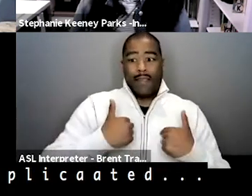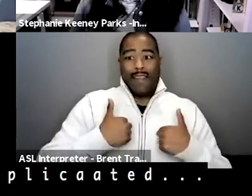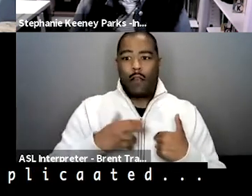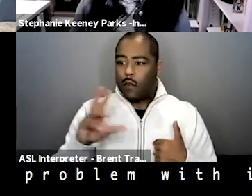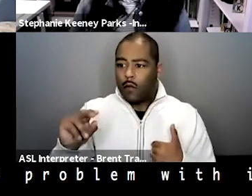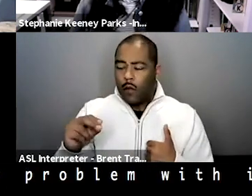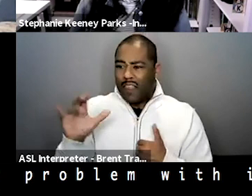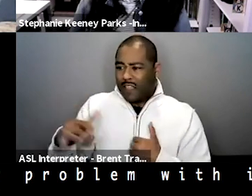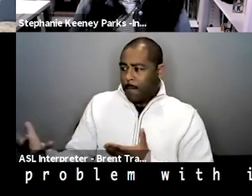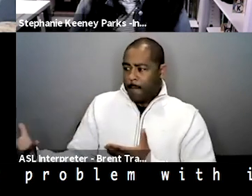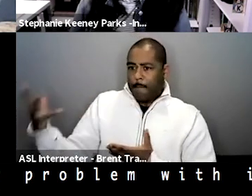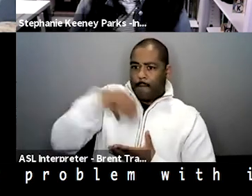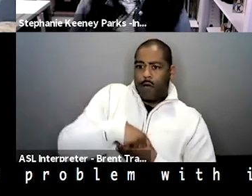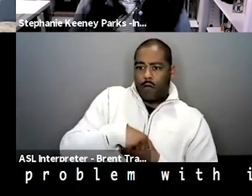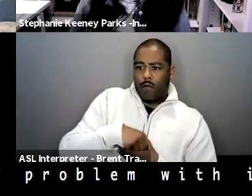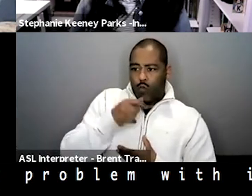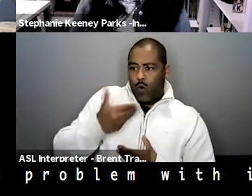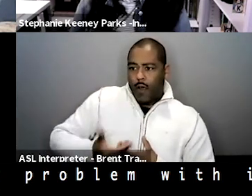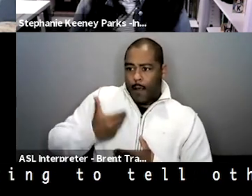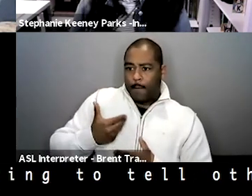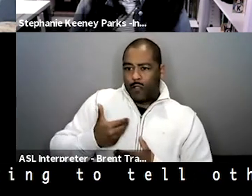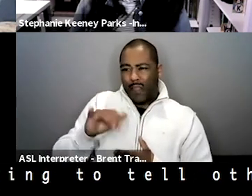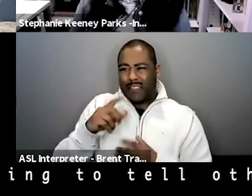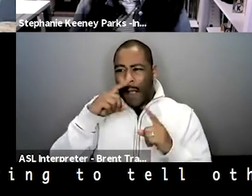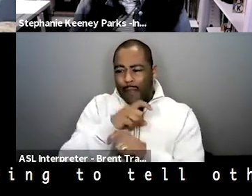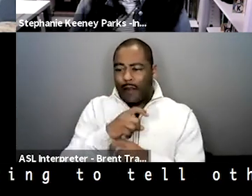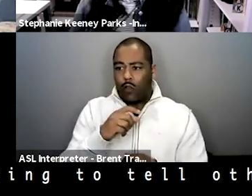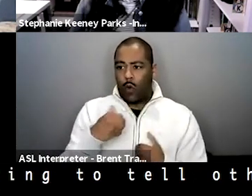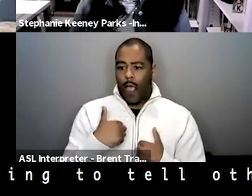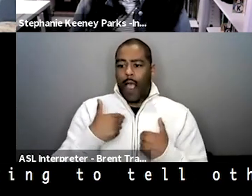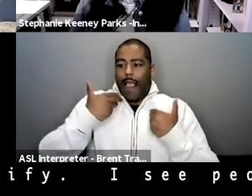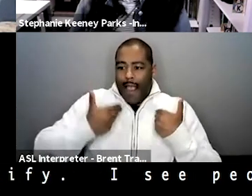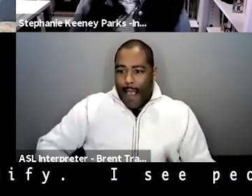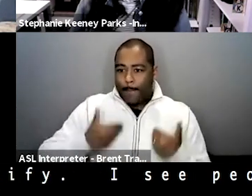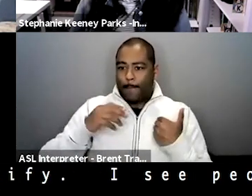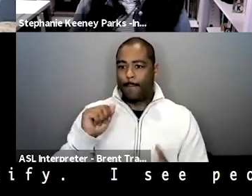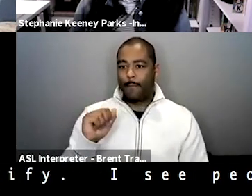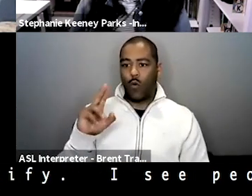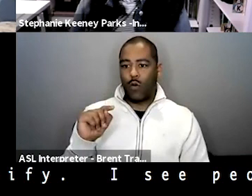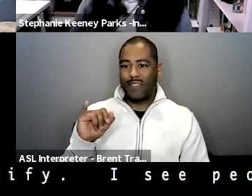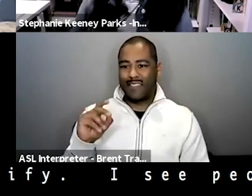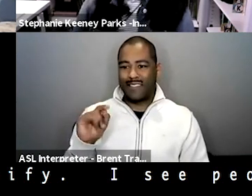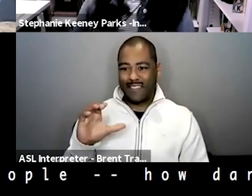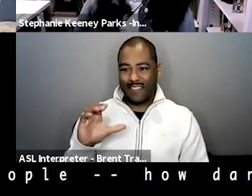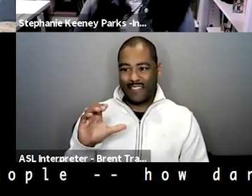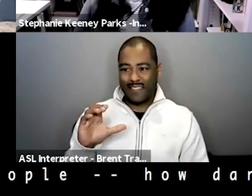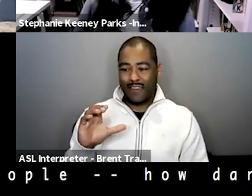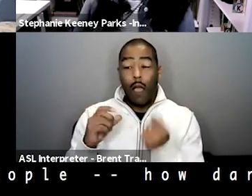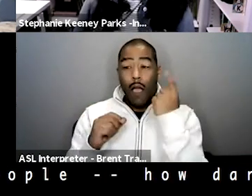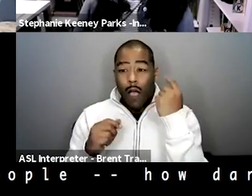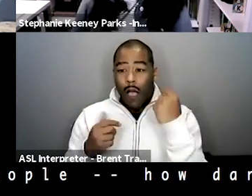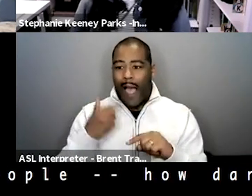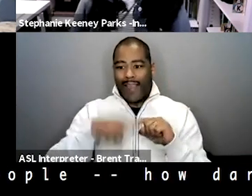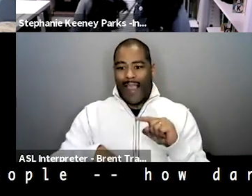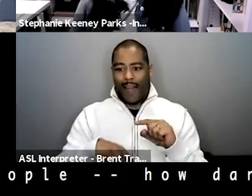complicated. Where I have, the only thing I have a problem with is anybody trying to tell someone else how to identify. And I see that sometimes. I